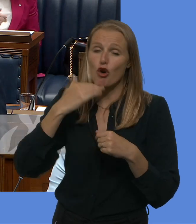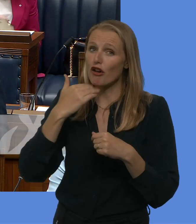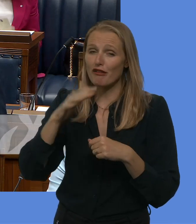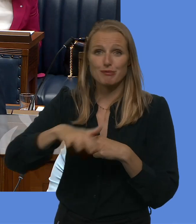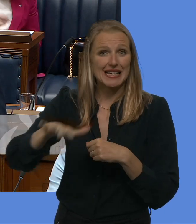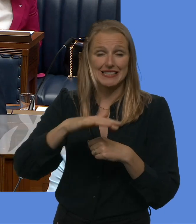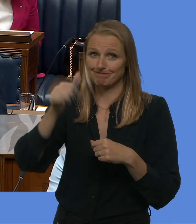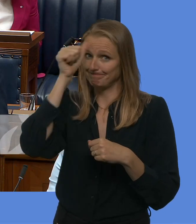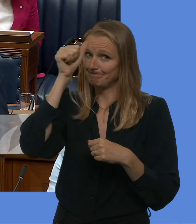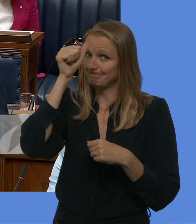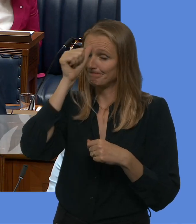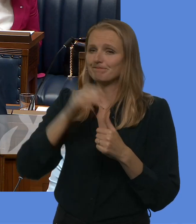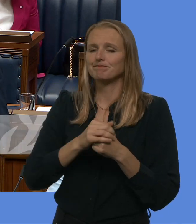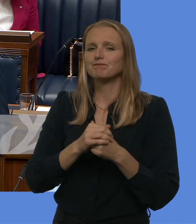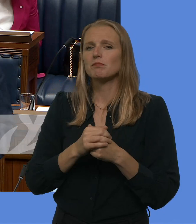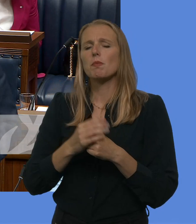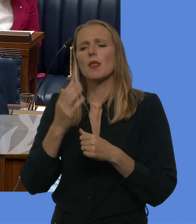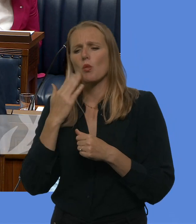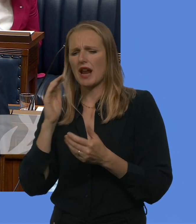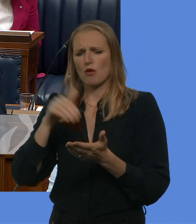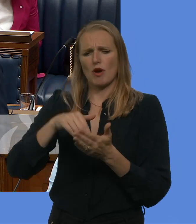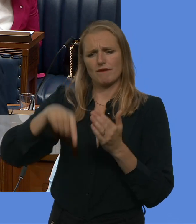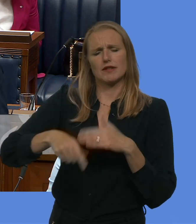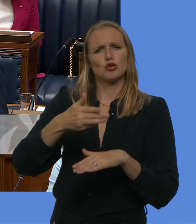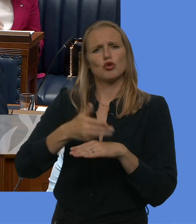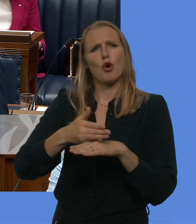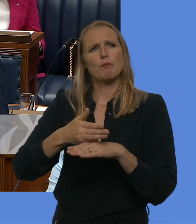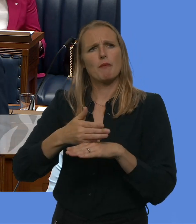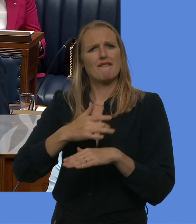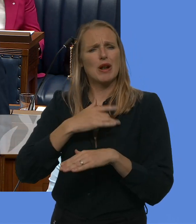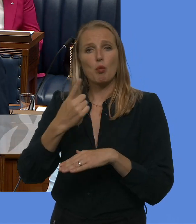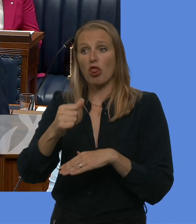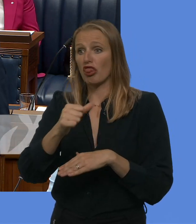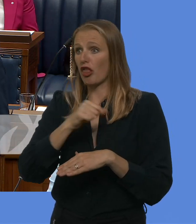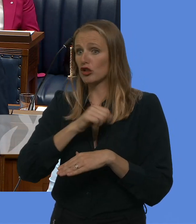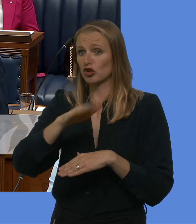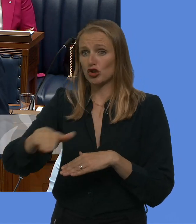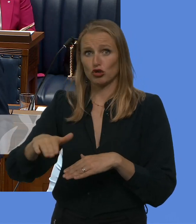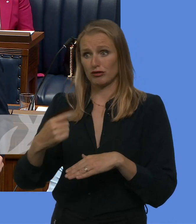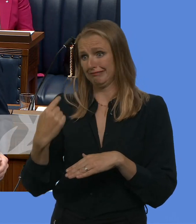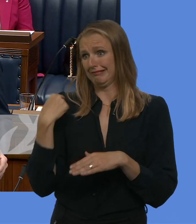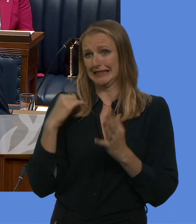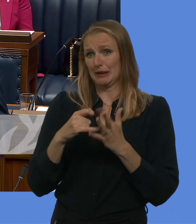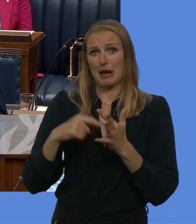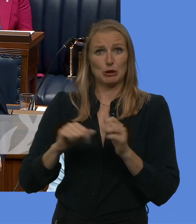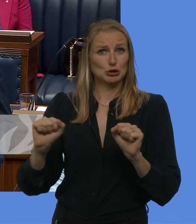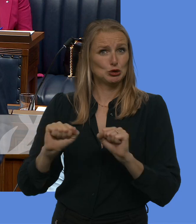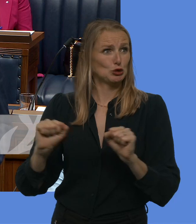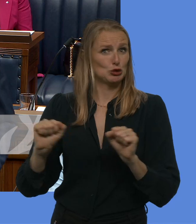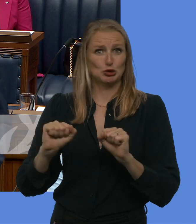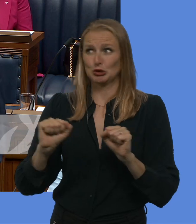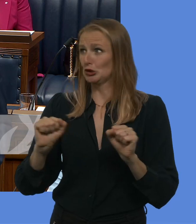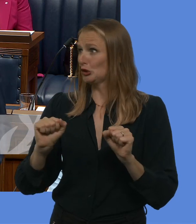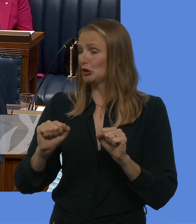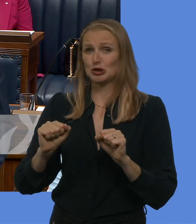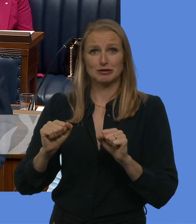the indications were that there were some 1,000 children needing to be placed in September. That led to